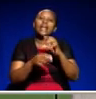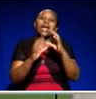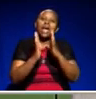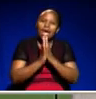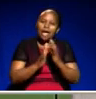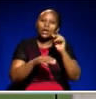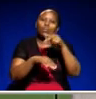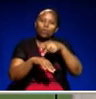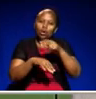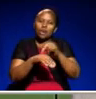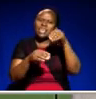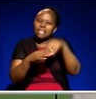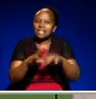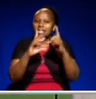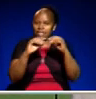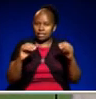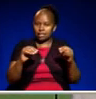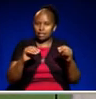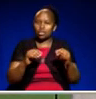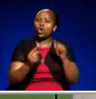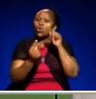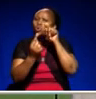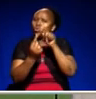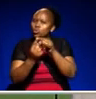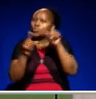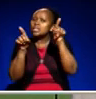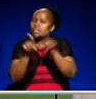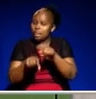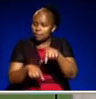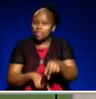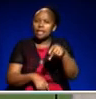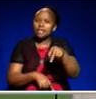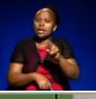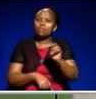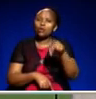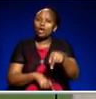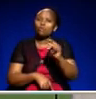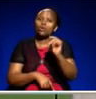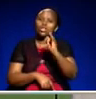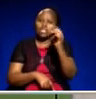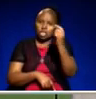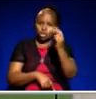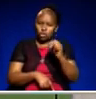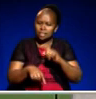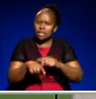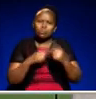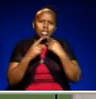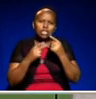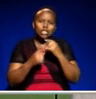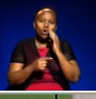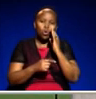sentences. To is also a preposition. So when we say look forward